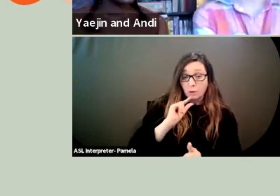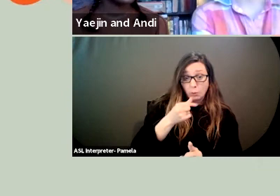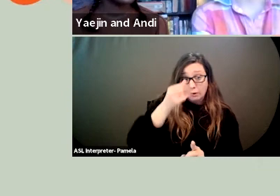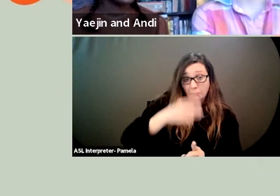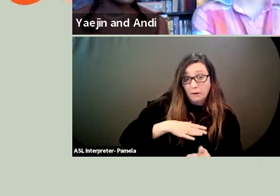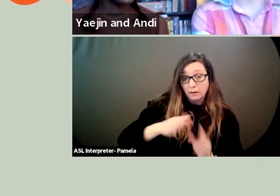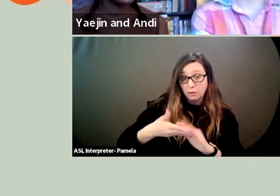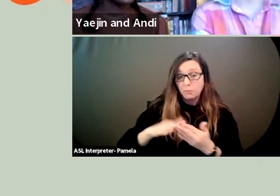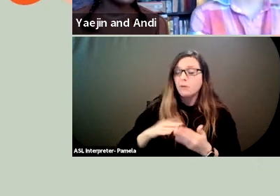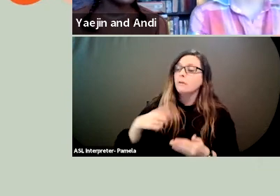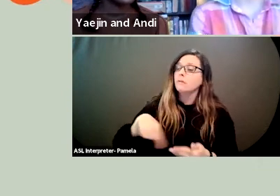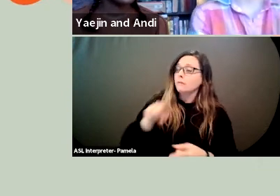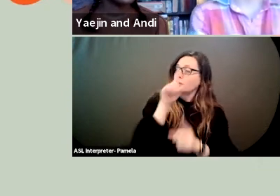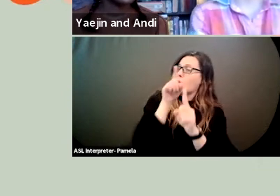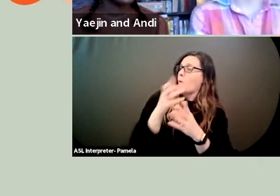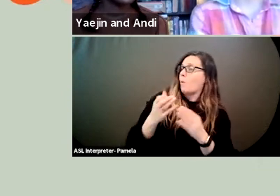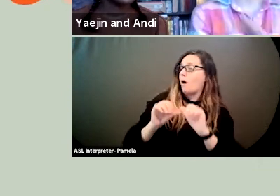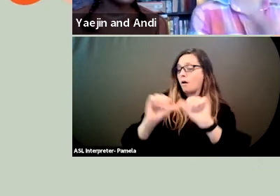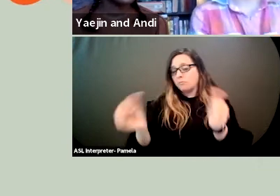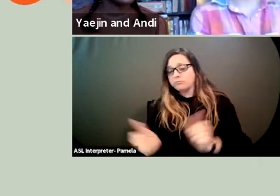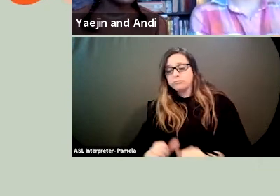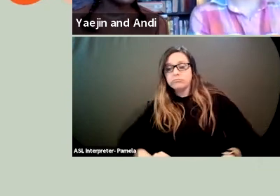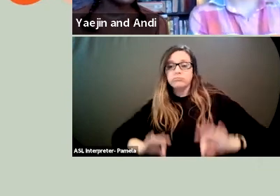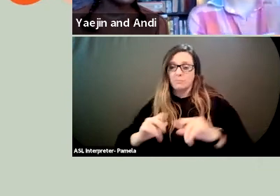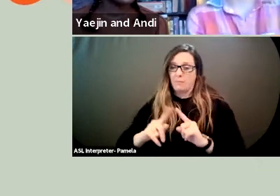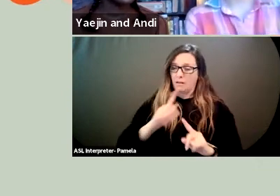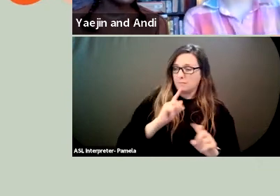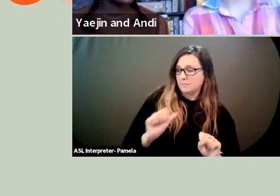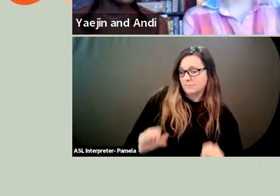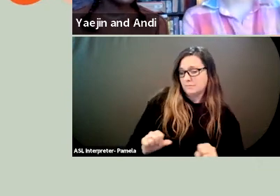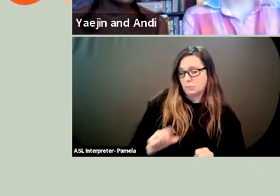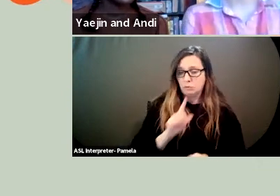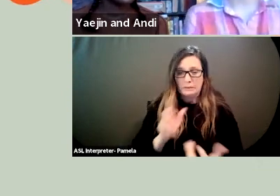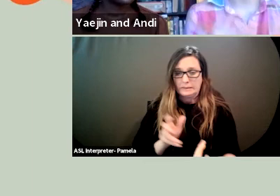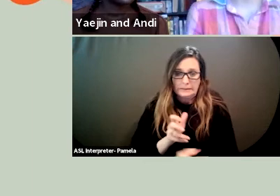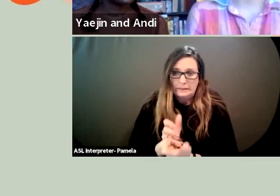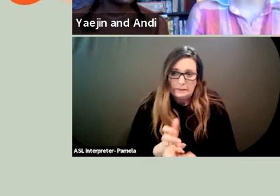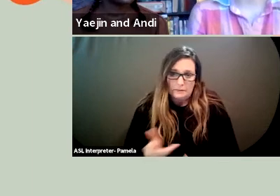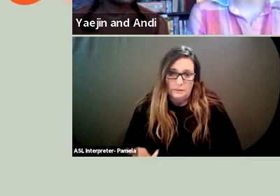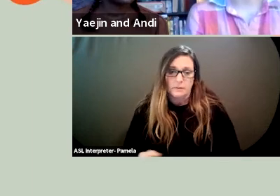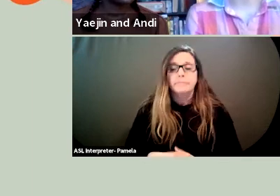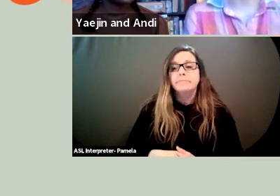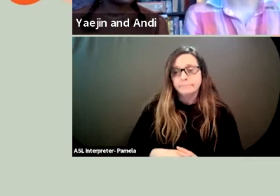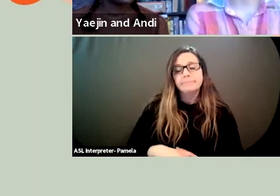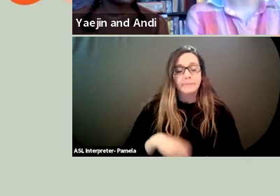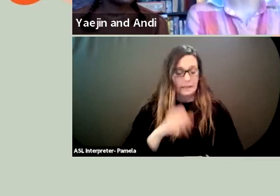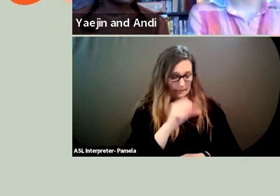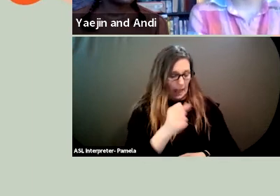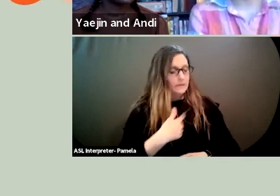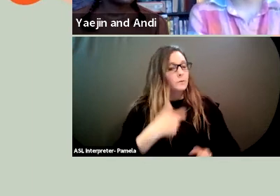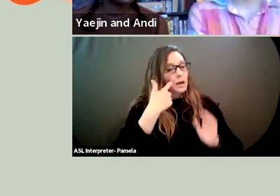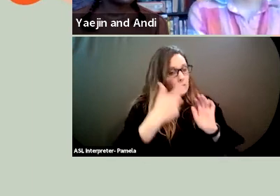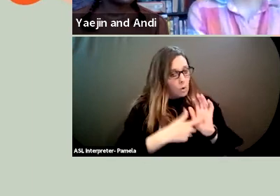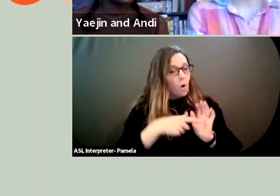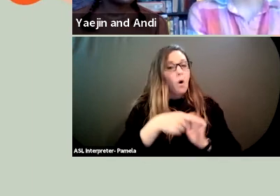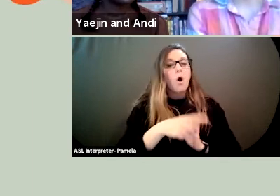Yeah, we did see that is we did see that there is a prevalence for being fit and being thin and really